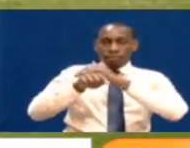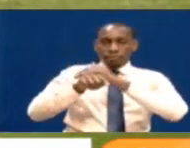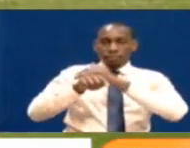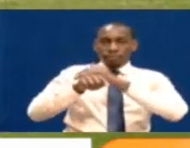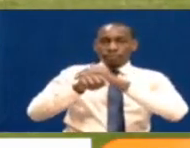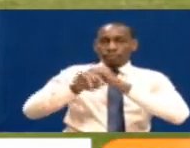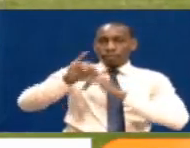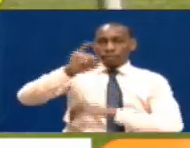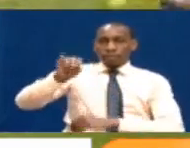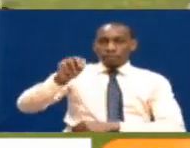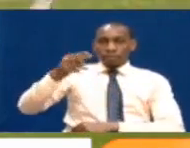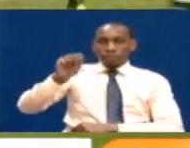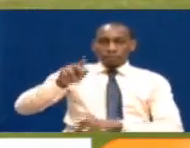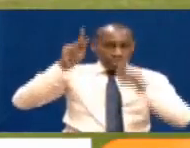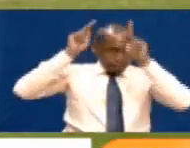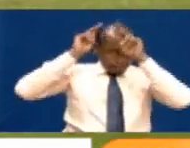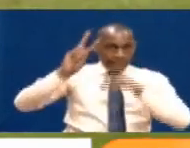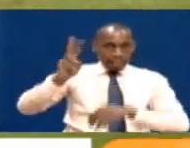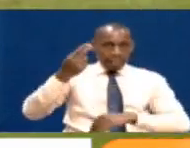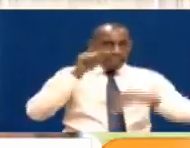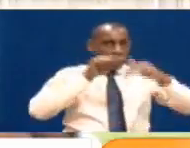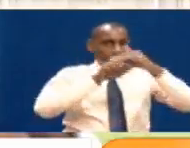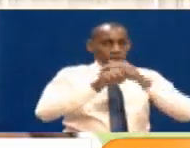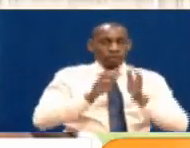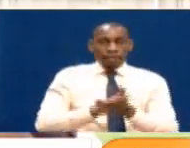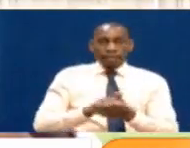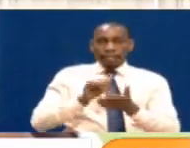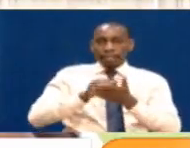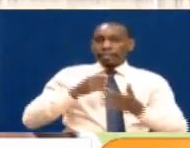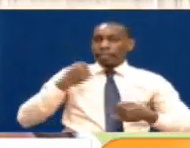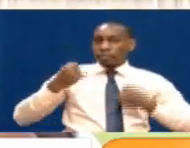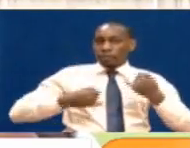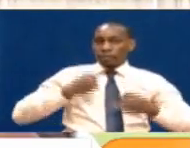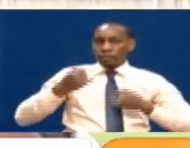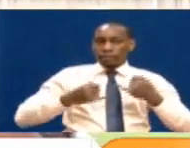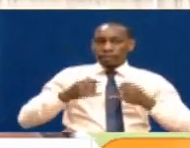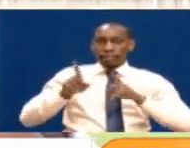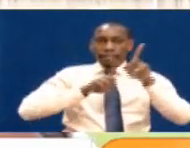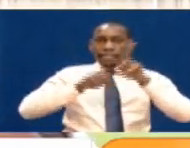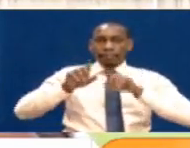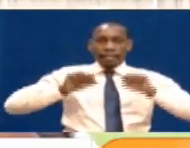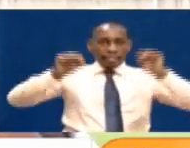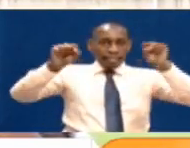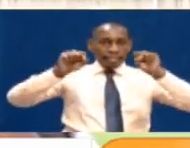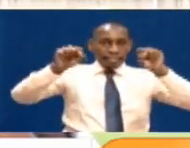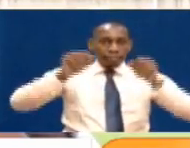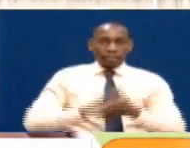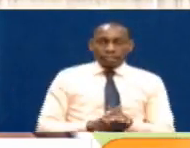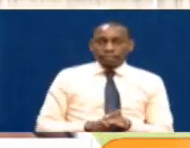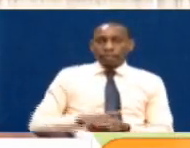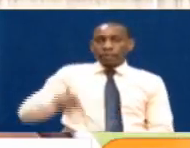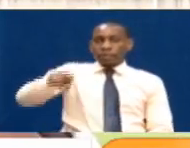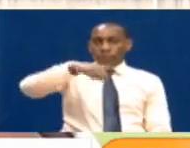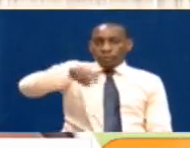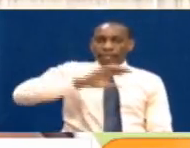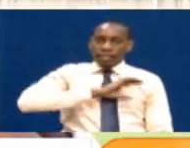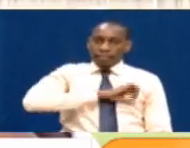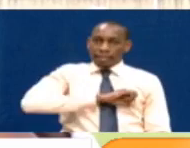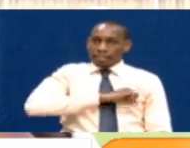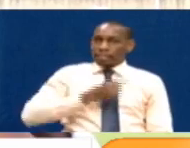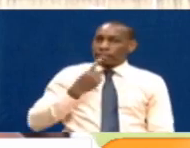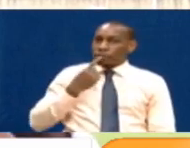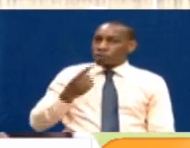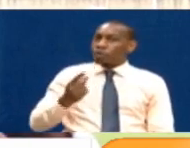Bwire for Kakamega's second goal, much to the delight of their traveling fans. I think we were still patient, and I told my